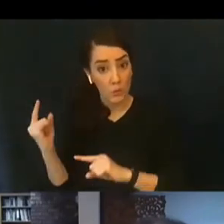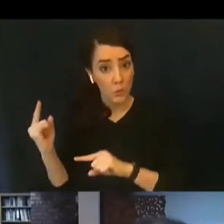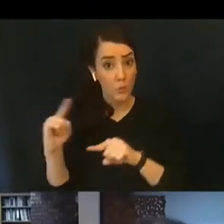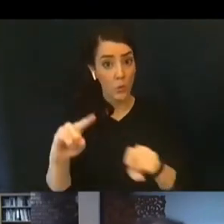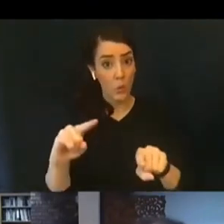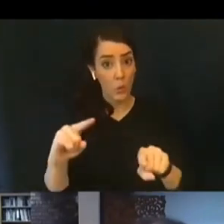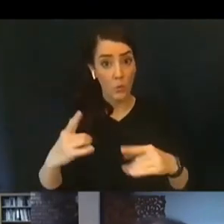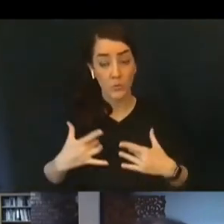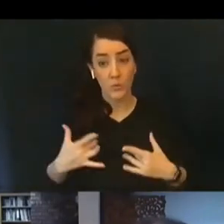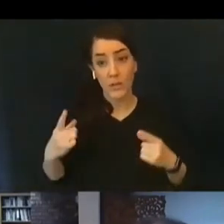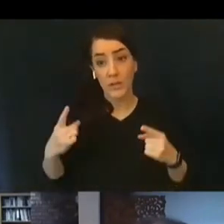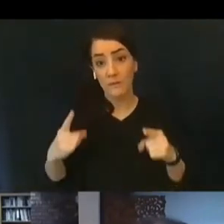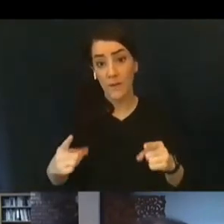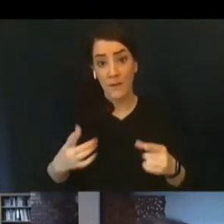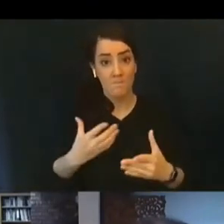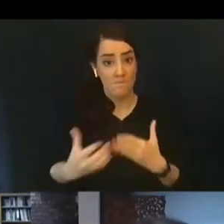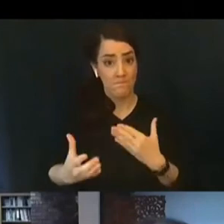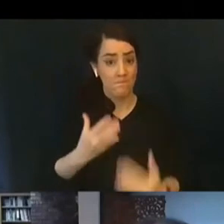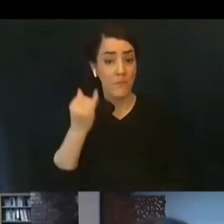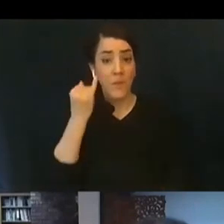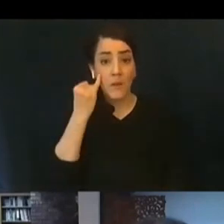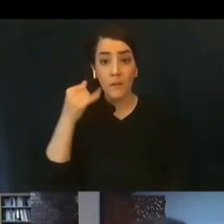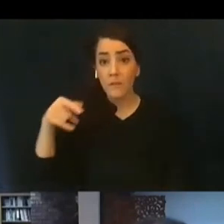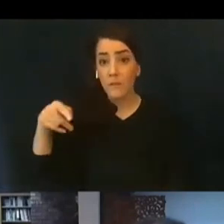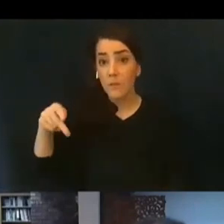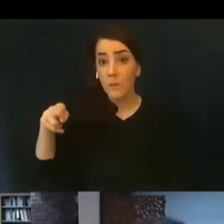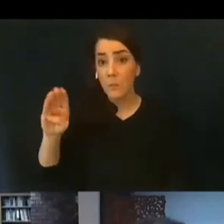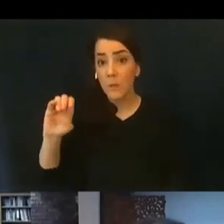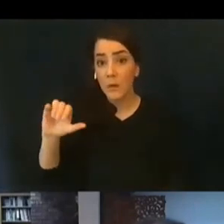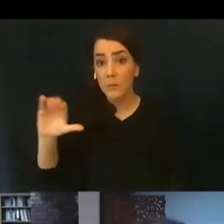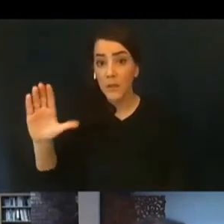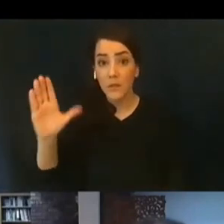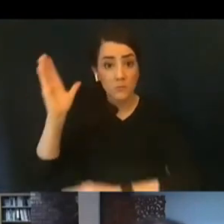it's a public lecture or exhibit, um,